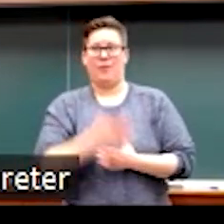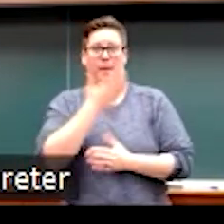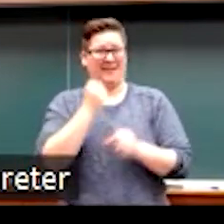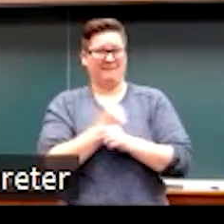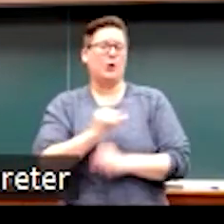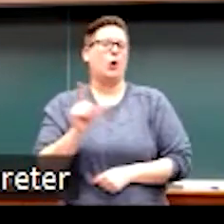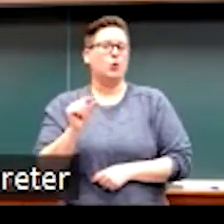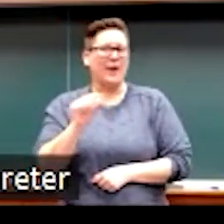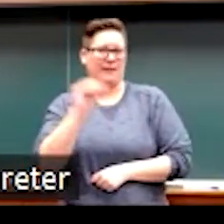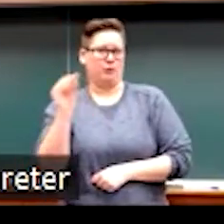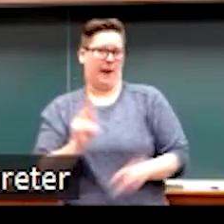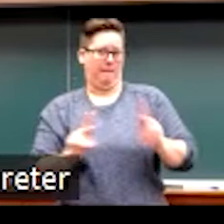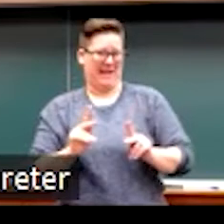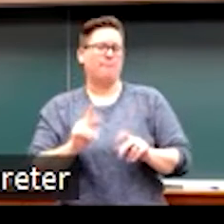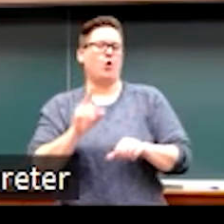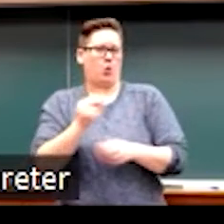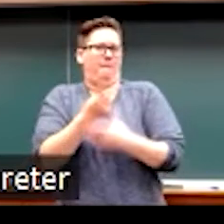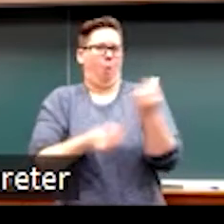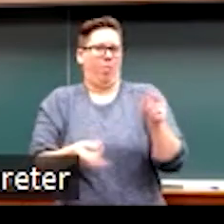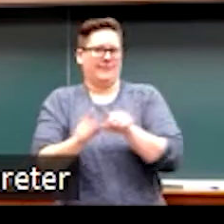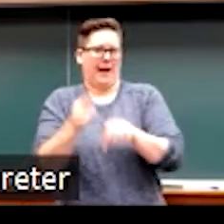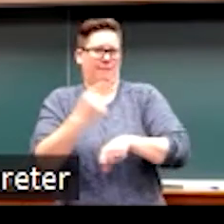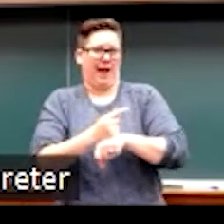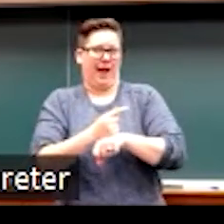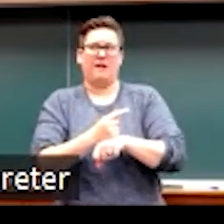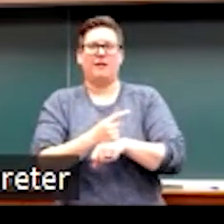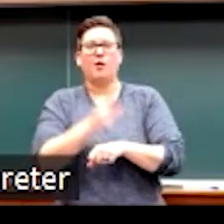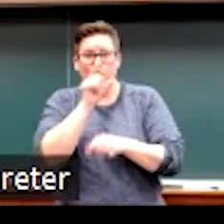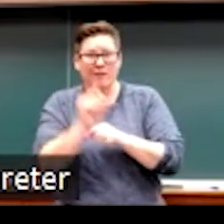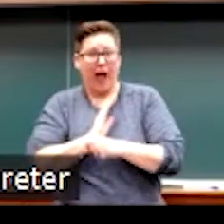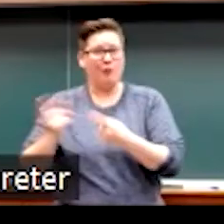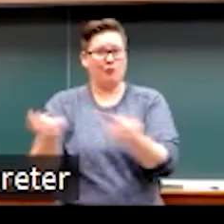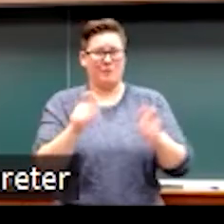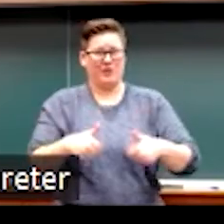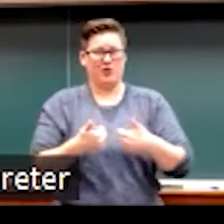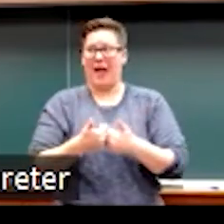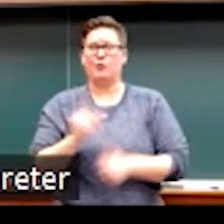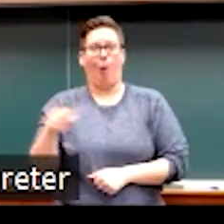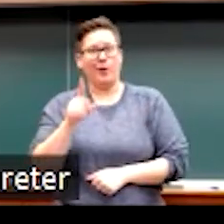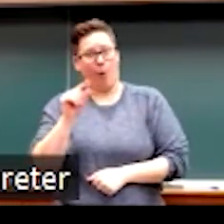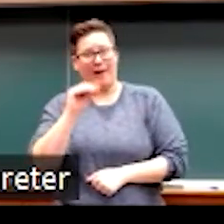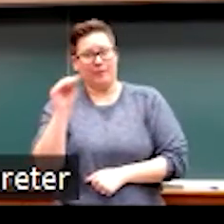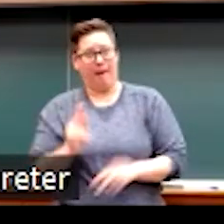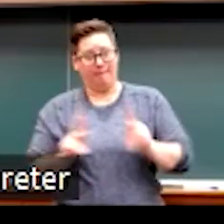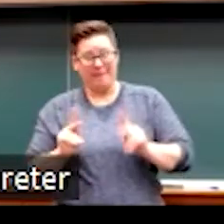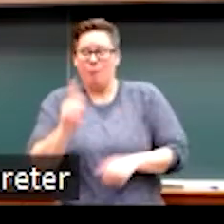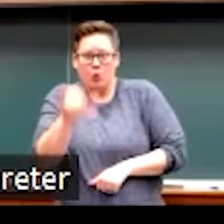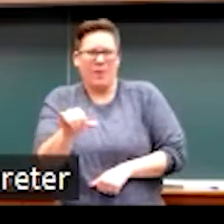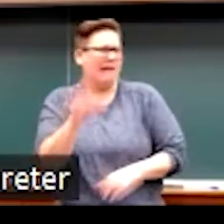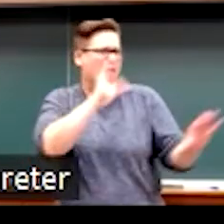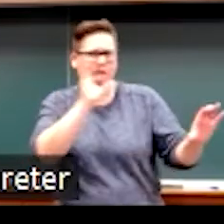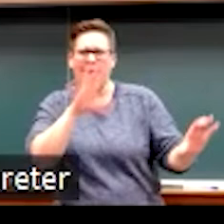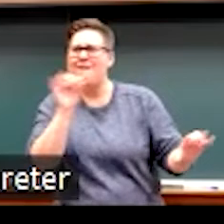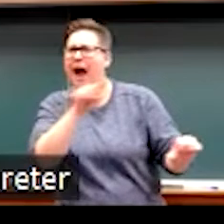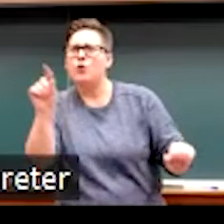that only 20% of people actually do this. That actually makes our recruitment challenging because only 20% of people actually do this, and we need to find them and